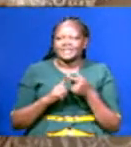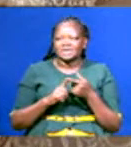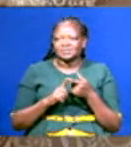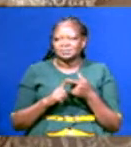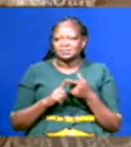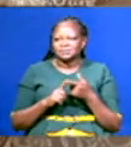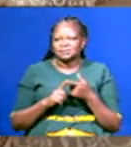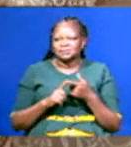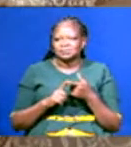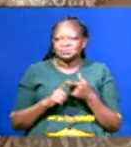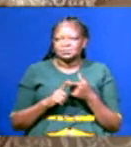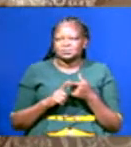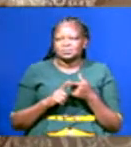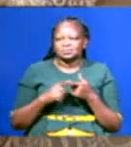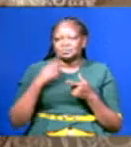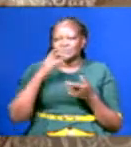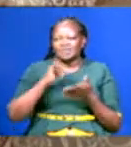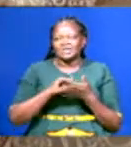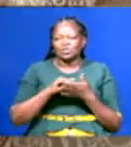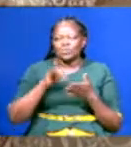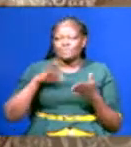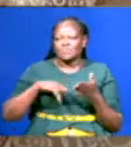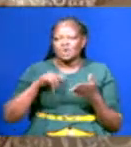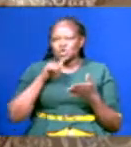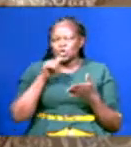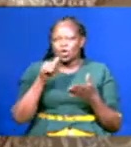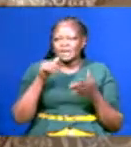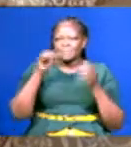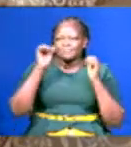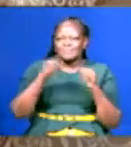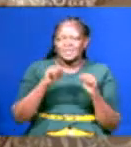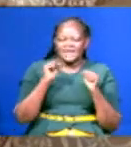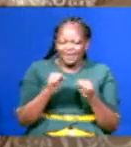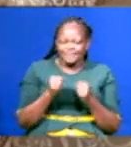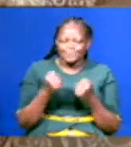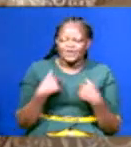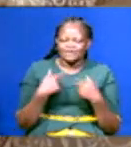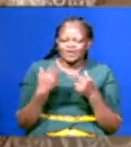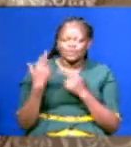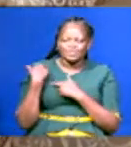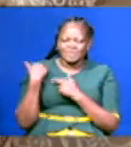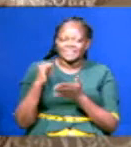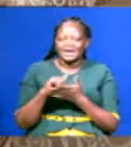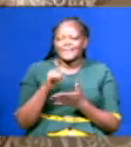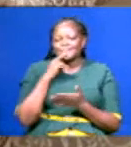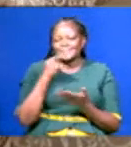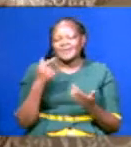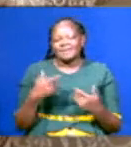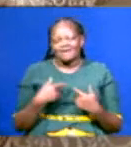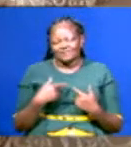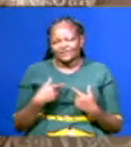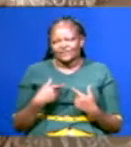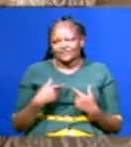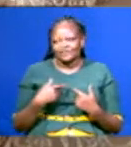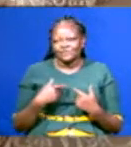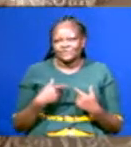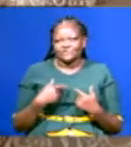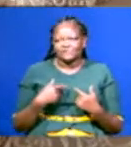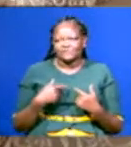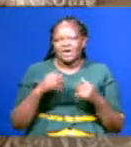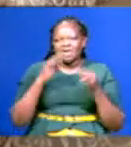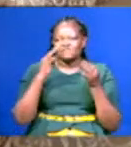they looked at it and saw now women may not be able to take up the roles that men would take, you know, if there is